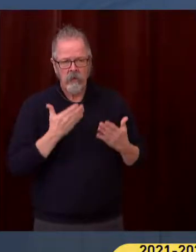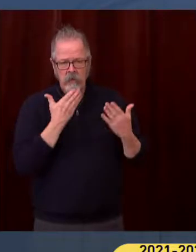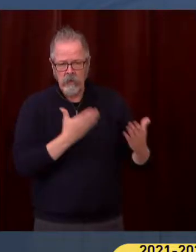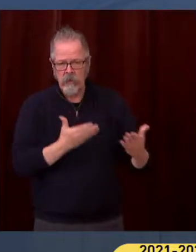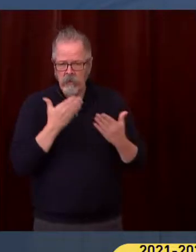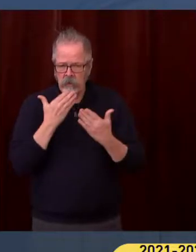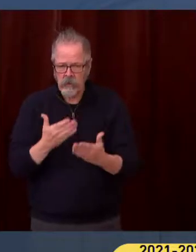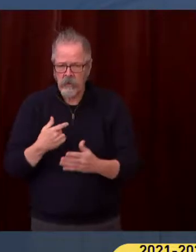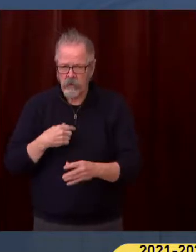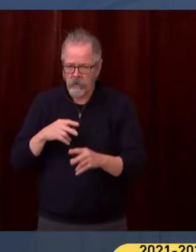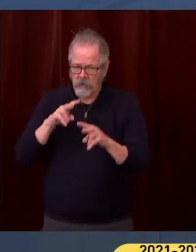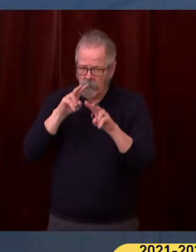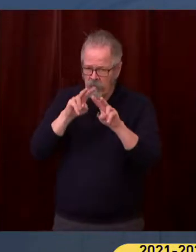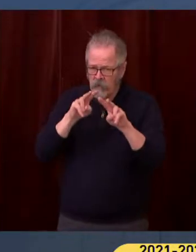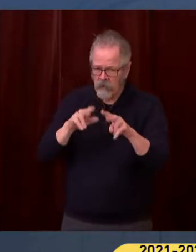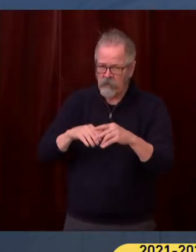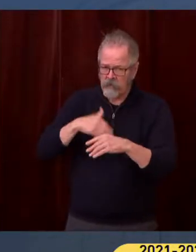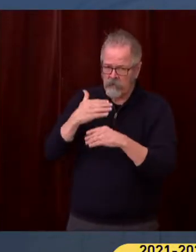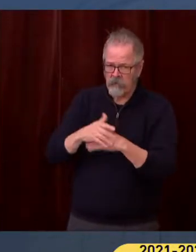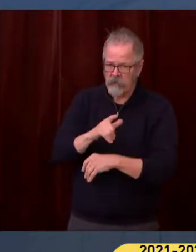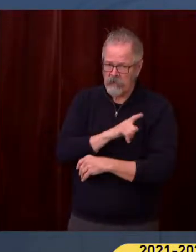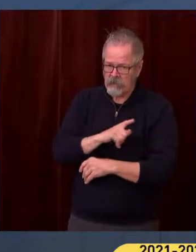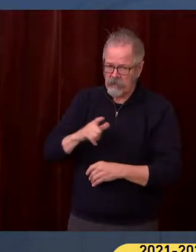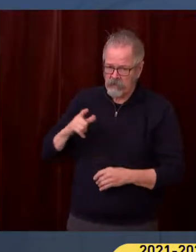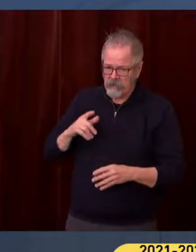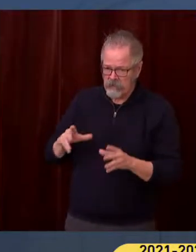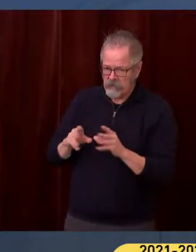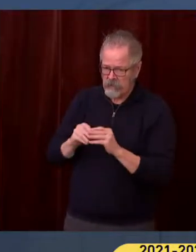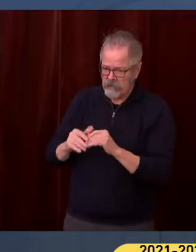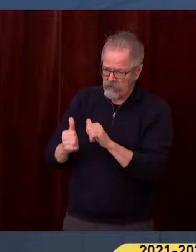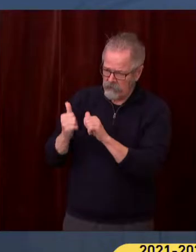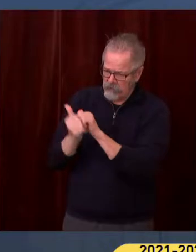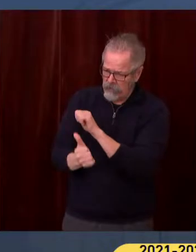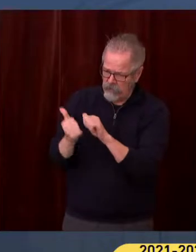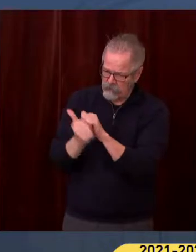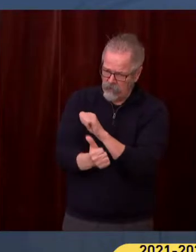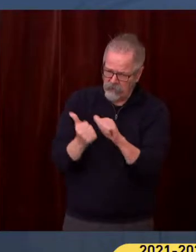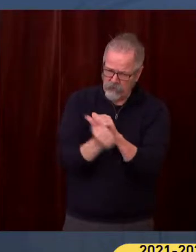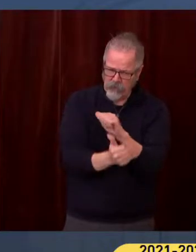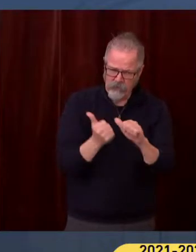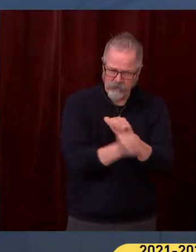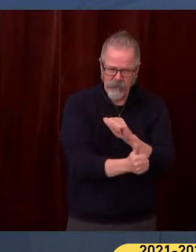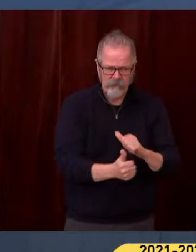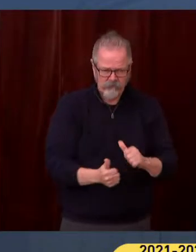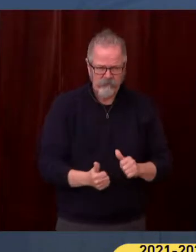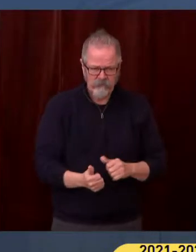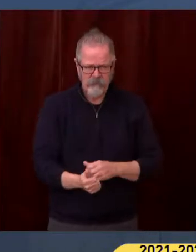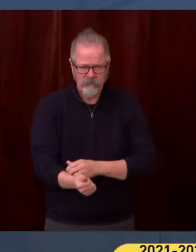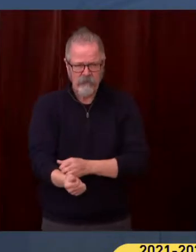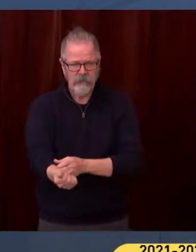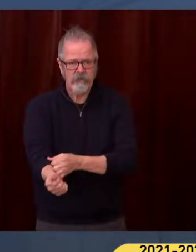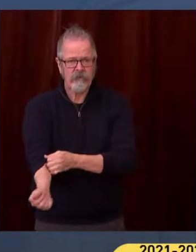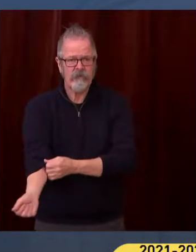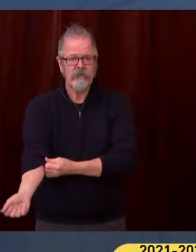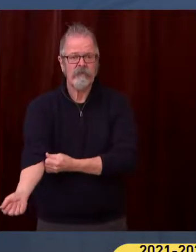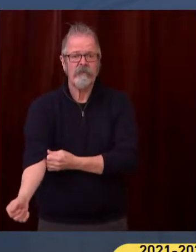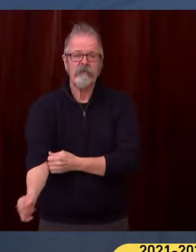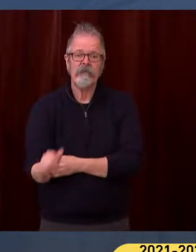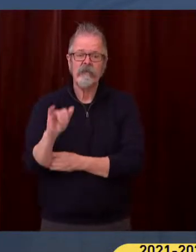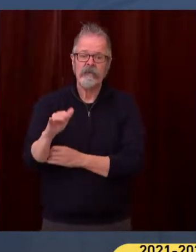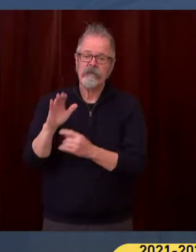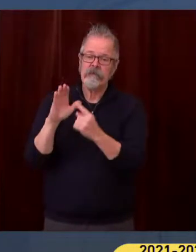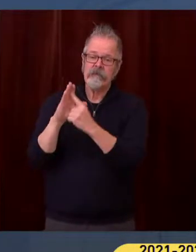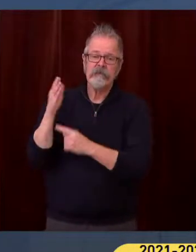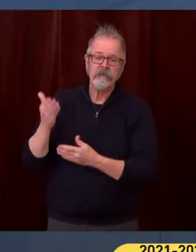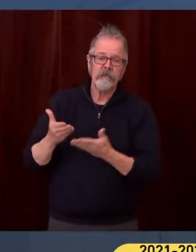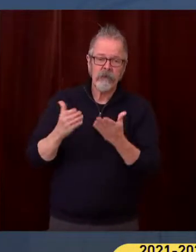work they've done in the past to have some meaningful climate action. And we really look forward to that and